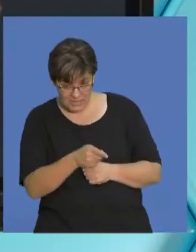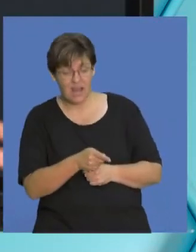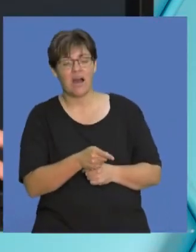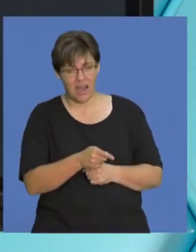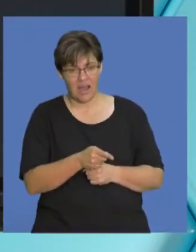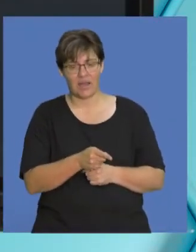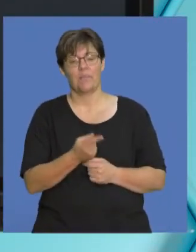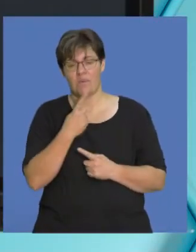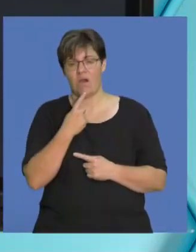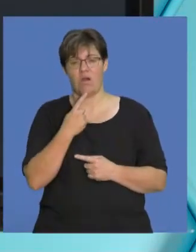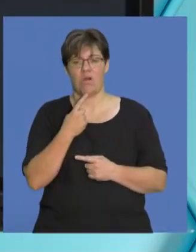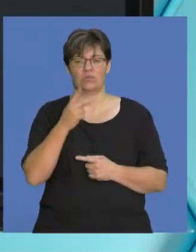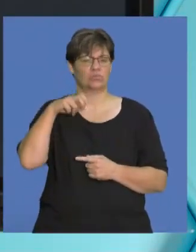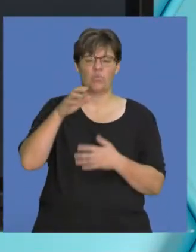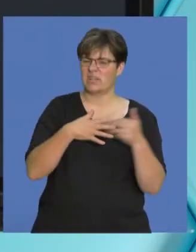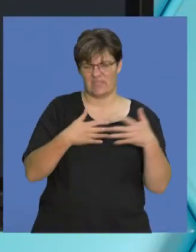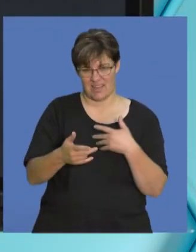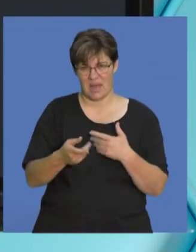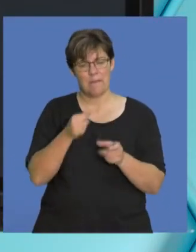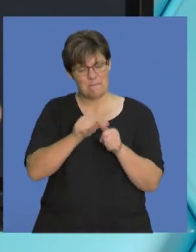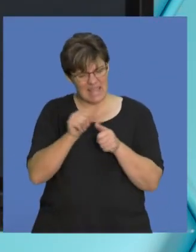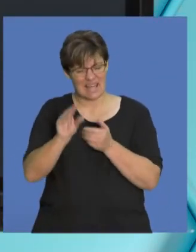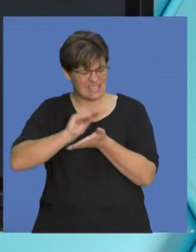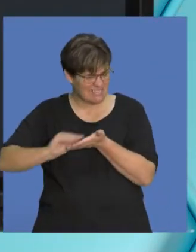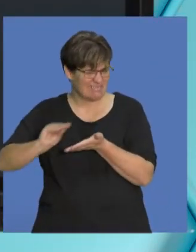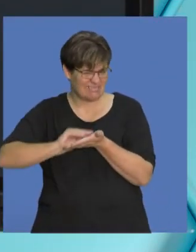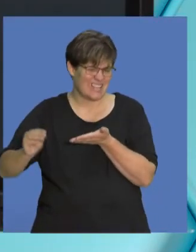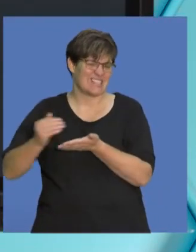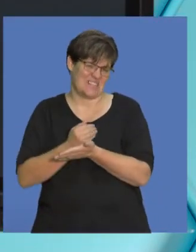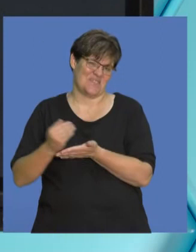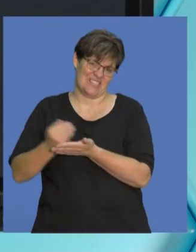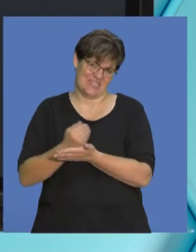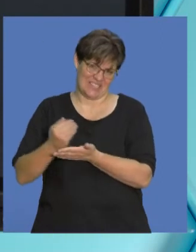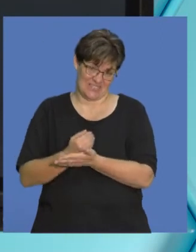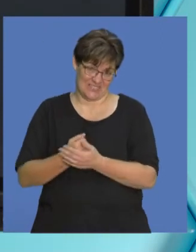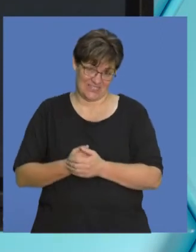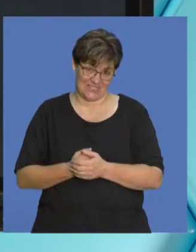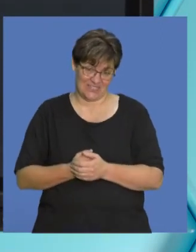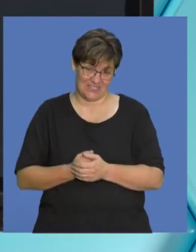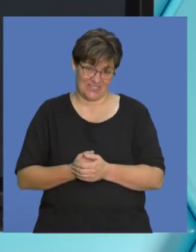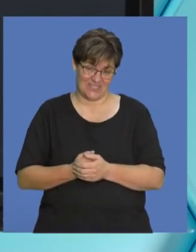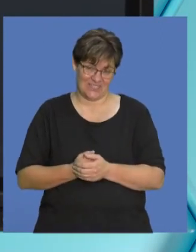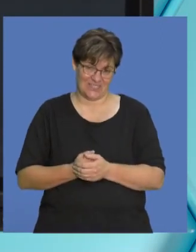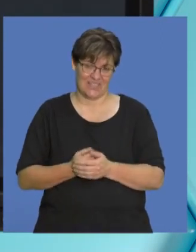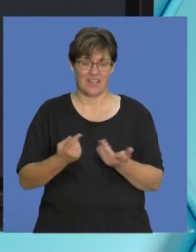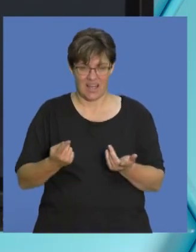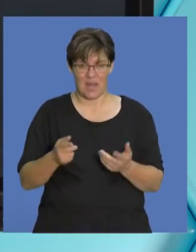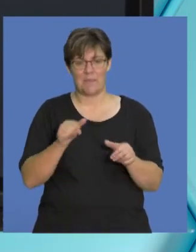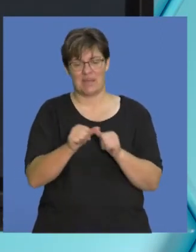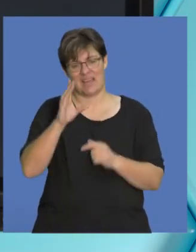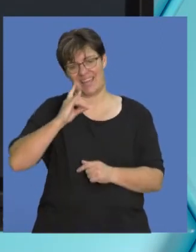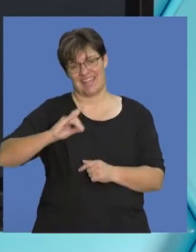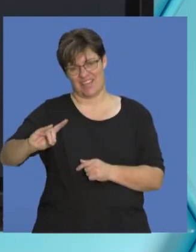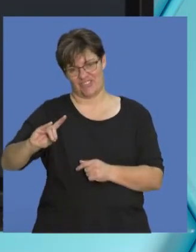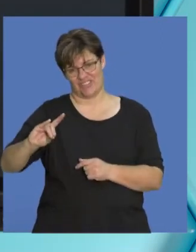it be a trip or anything like that. But the best option really in life is always just to go with the